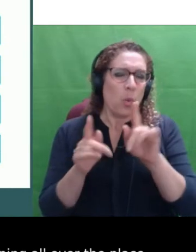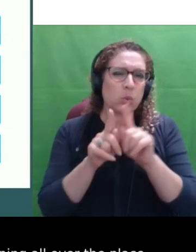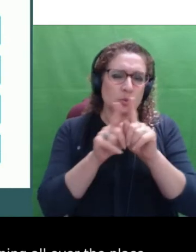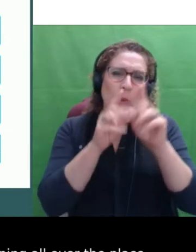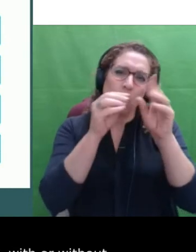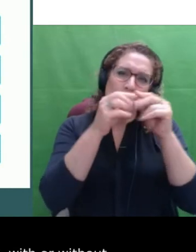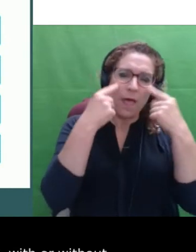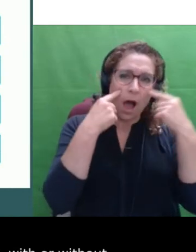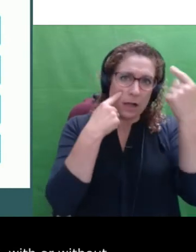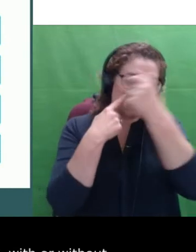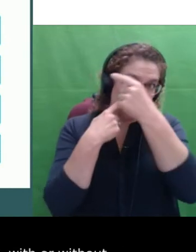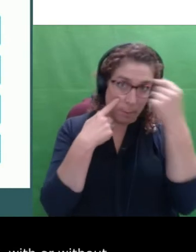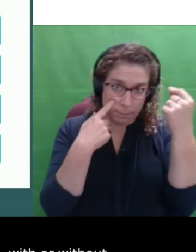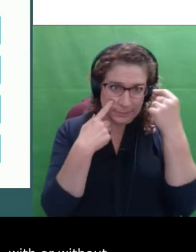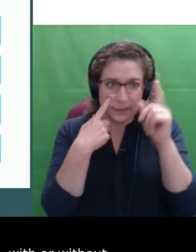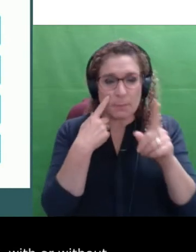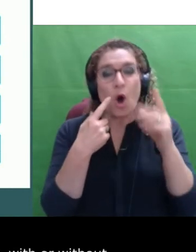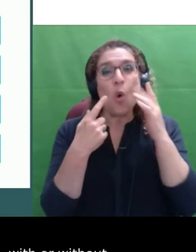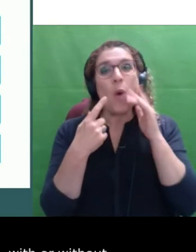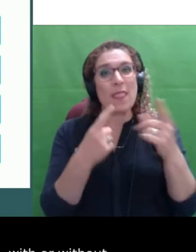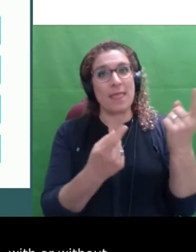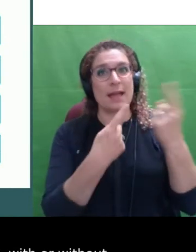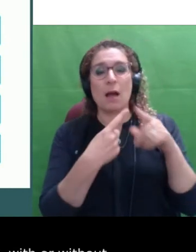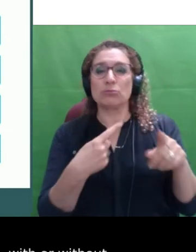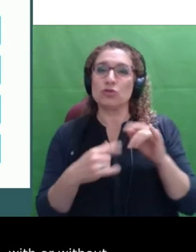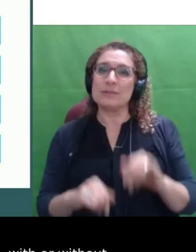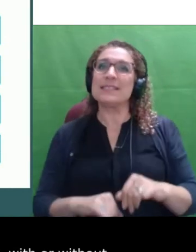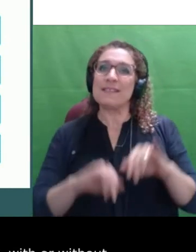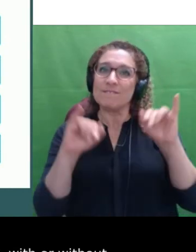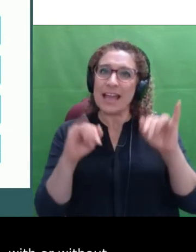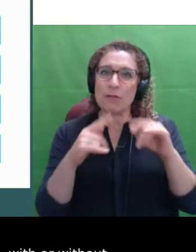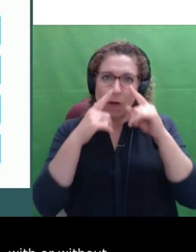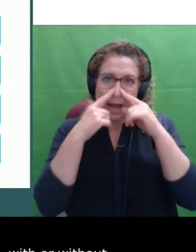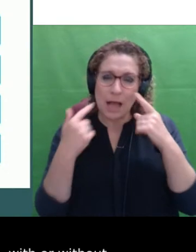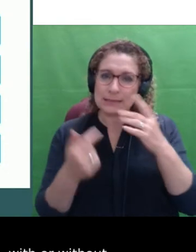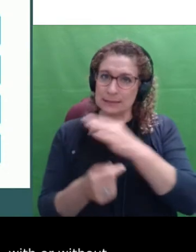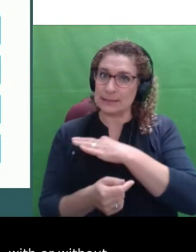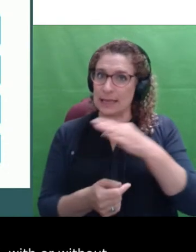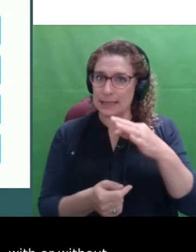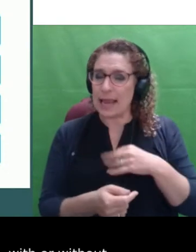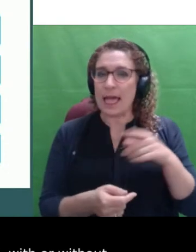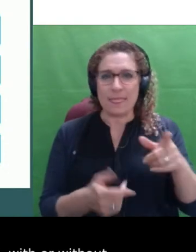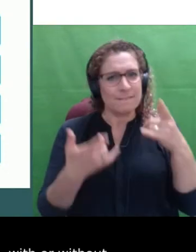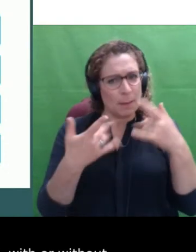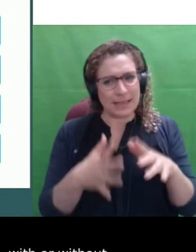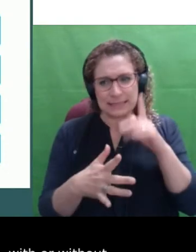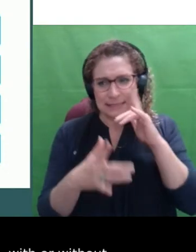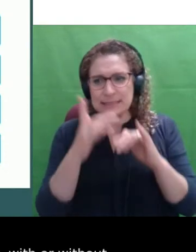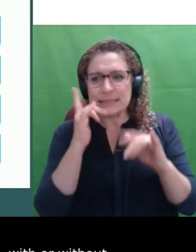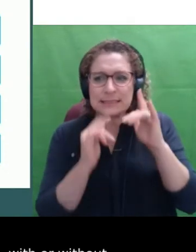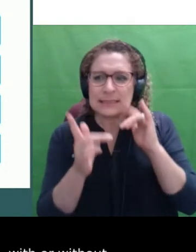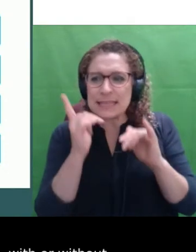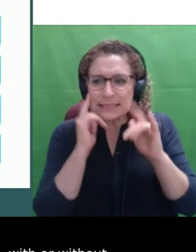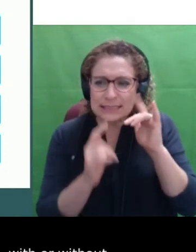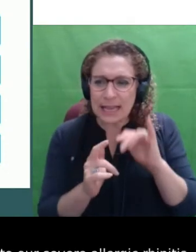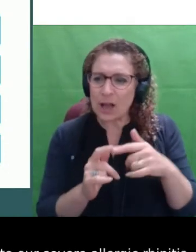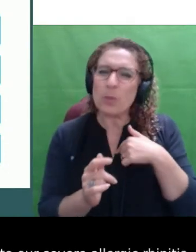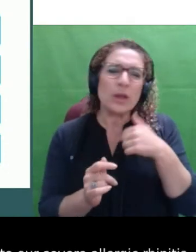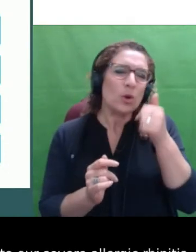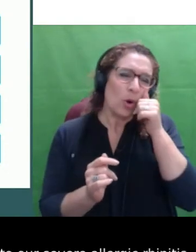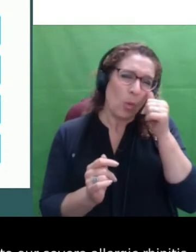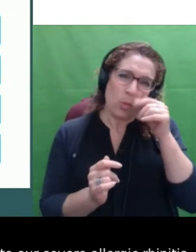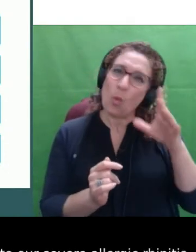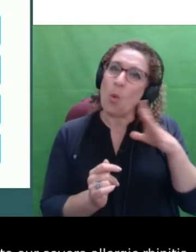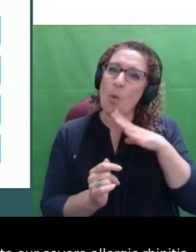our severe allergic rhinitis clinic they have had um testing done already we've already know exactly what kind